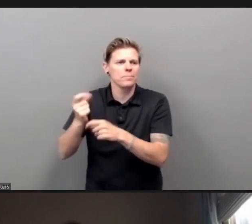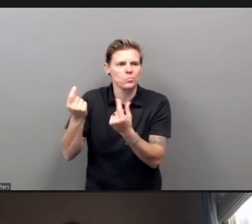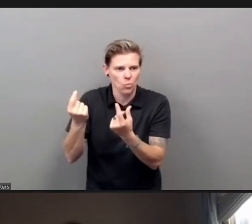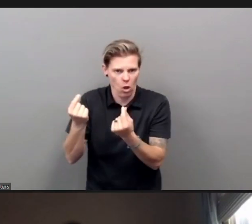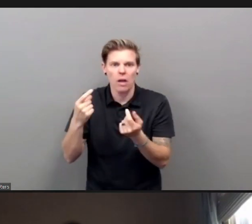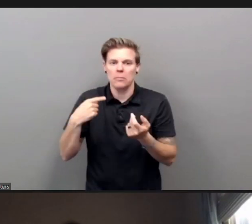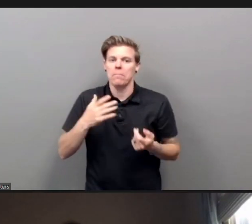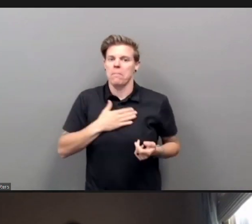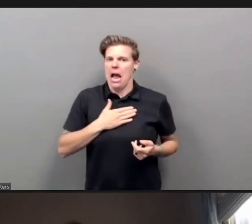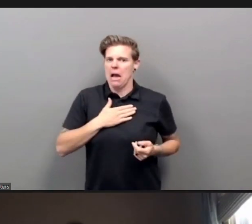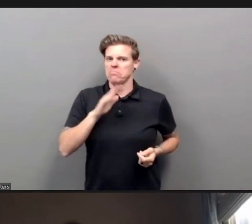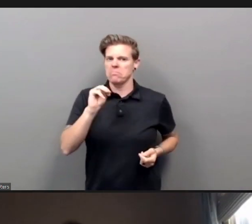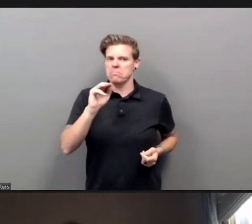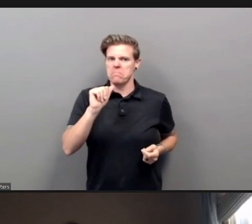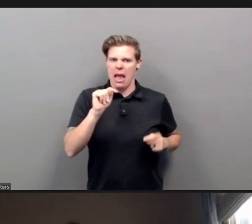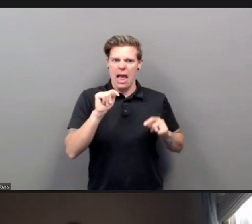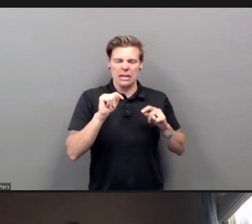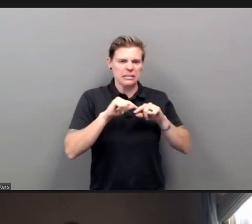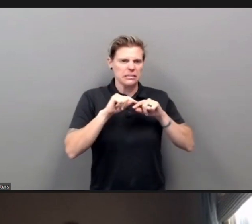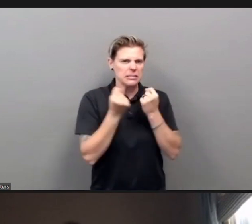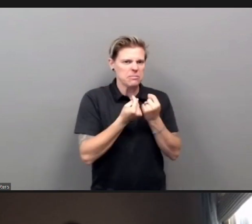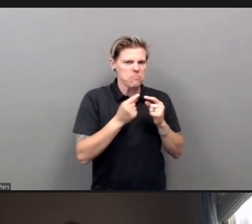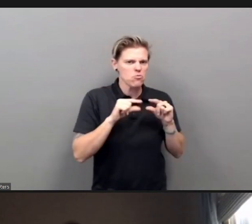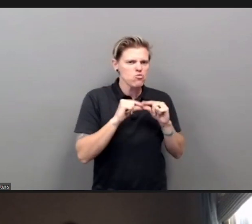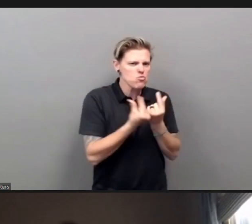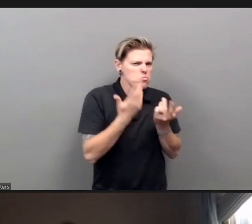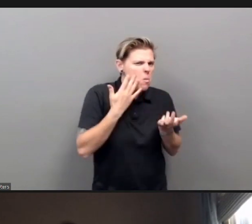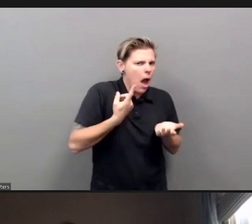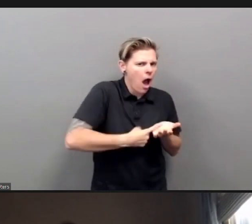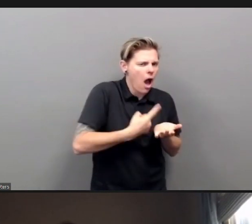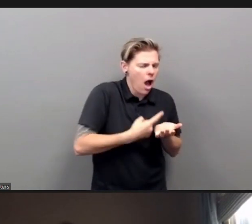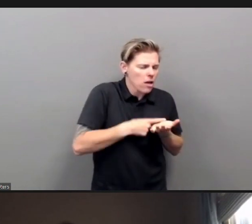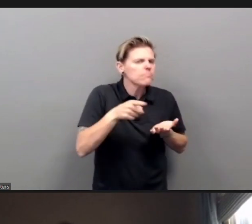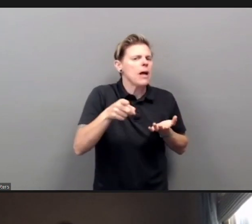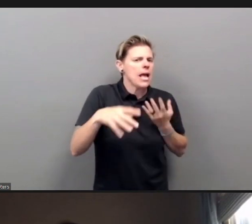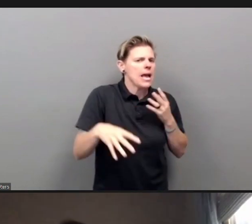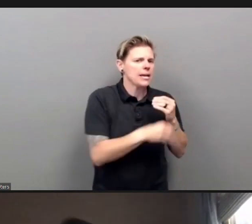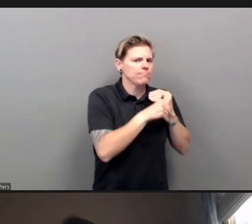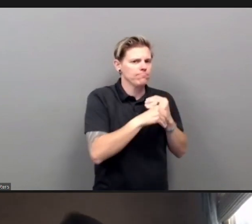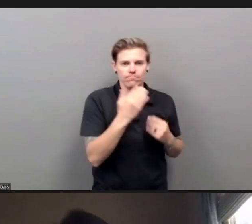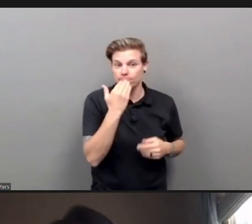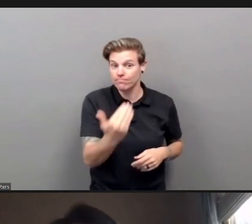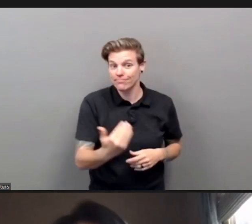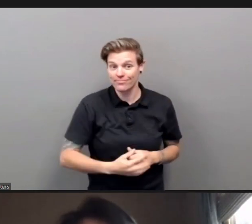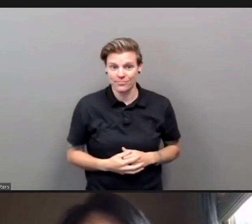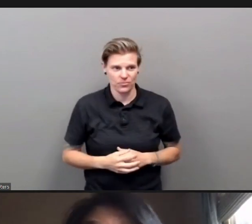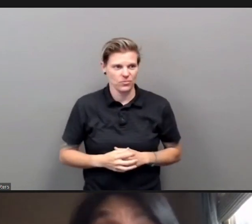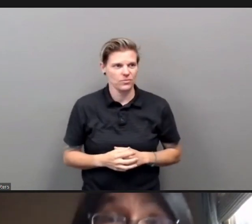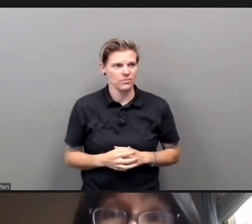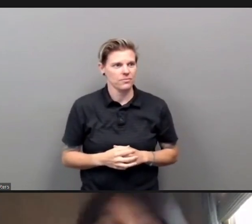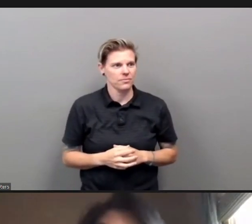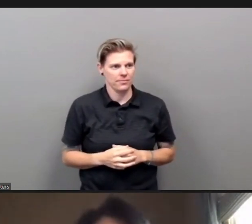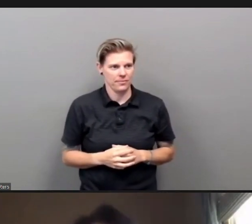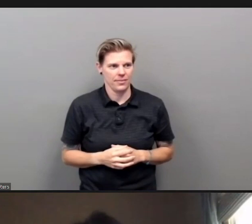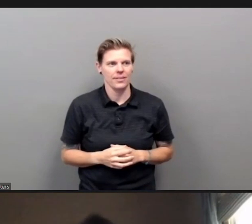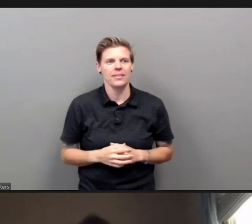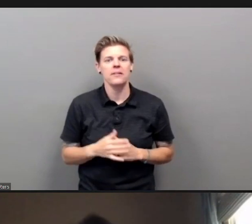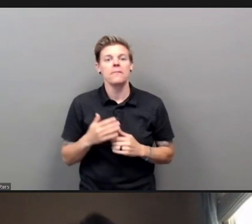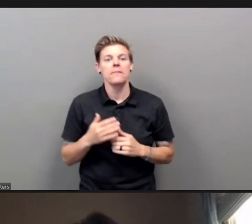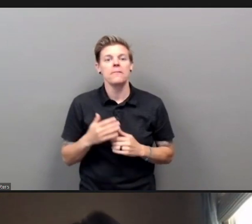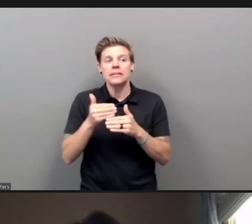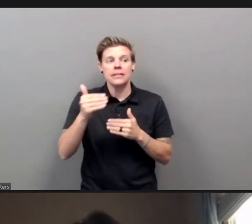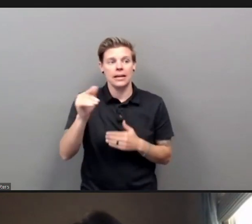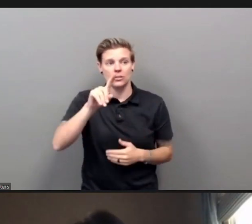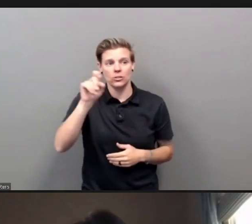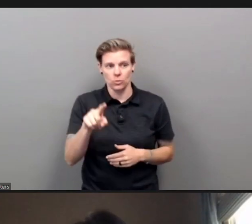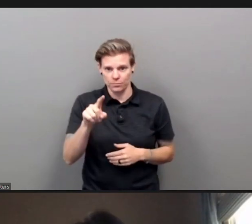with. But thanks for raising it. It's a really good question. All right, thanks everybody. Next we'll go to Sasha Leninger, followed by